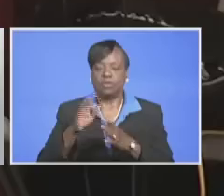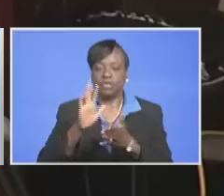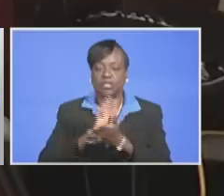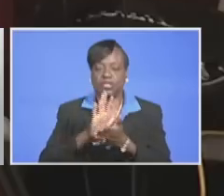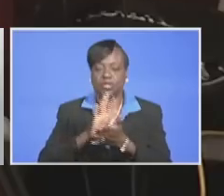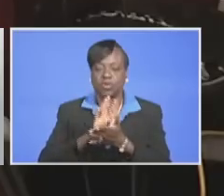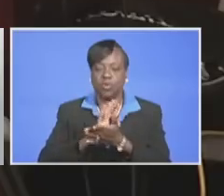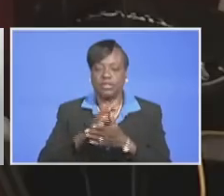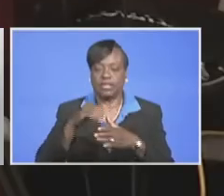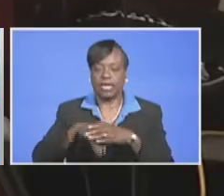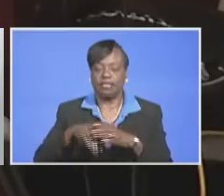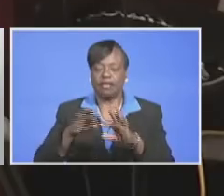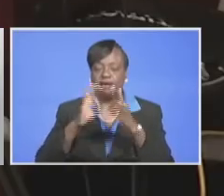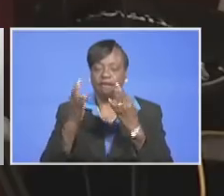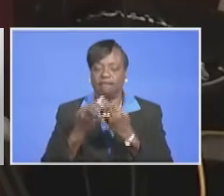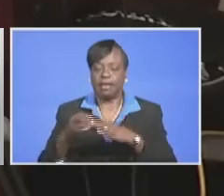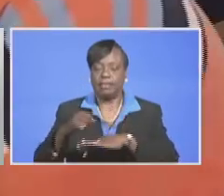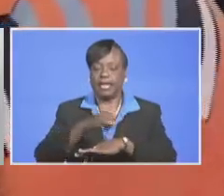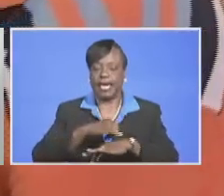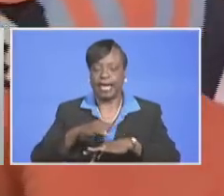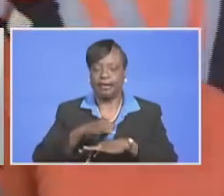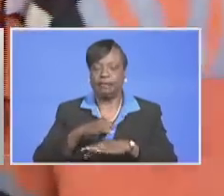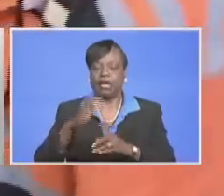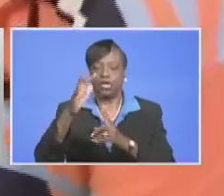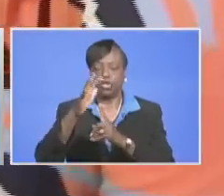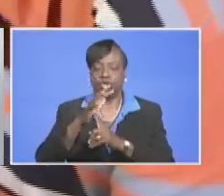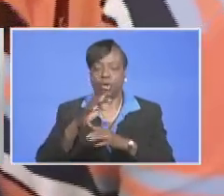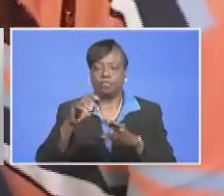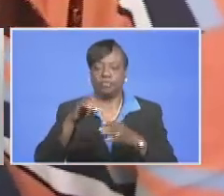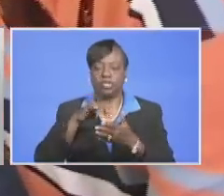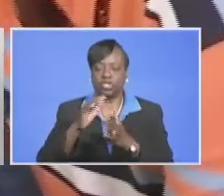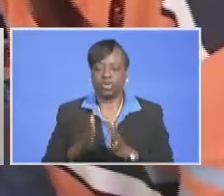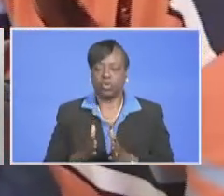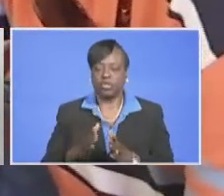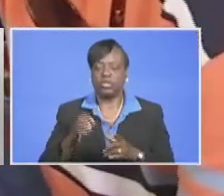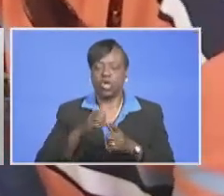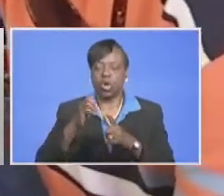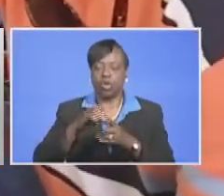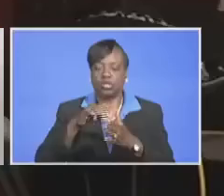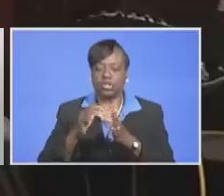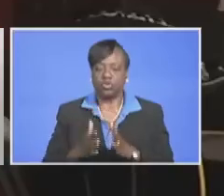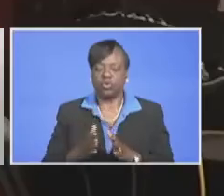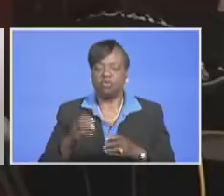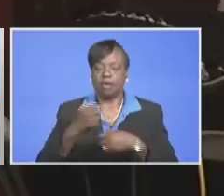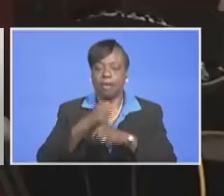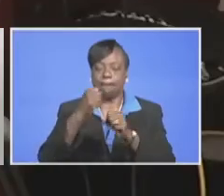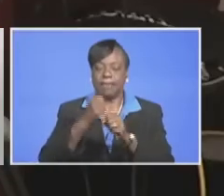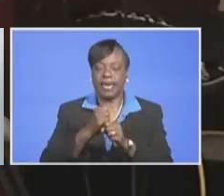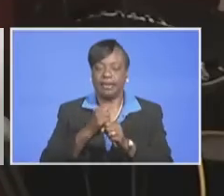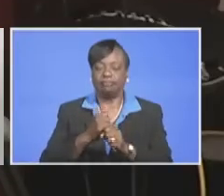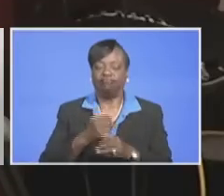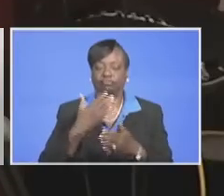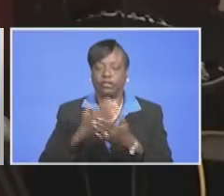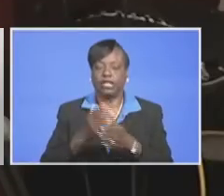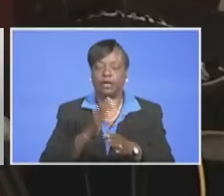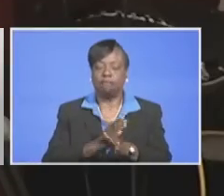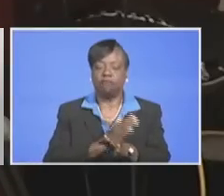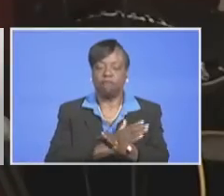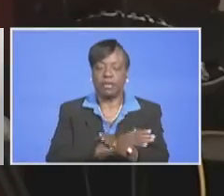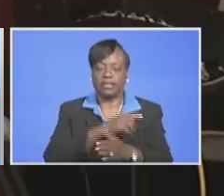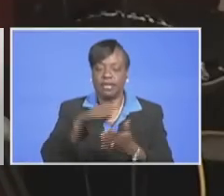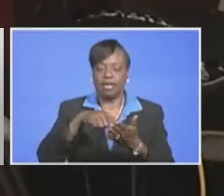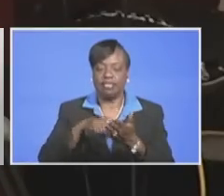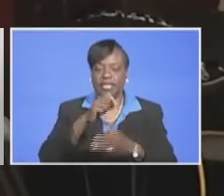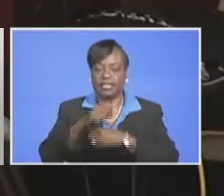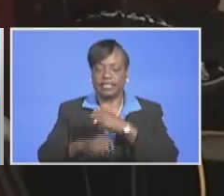top student or a student who has made major improvements this academic year. The computers were presented to the students at the Police Conference Center